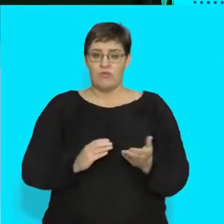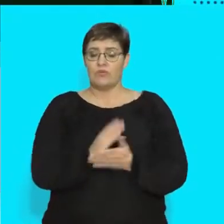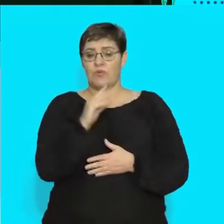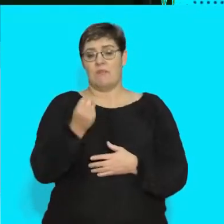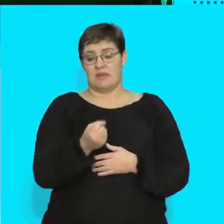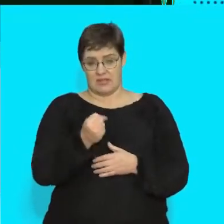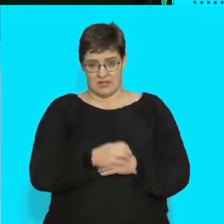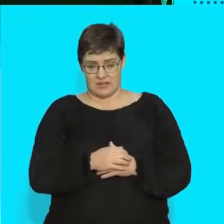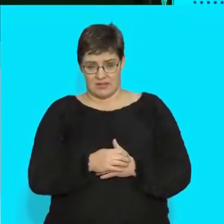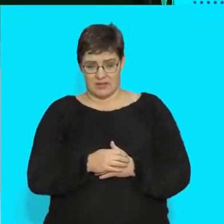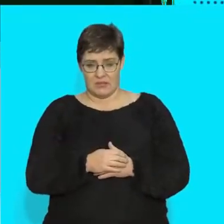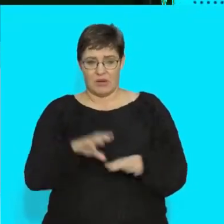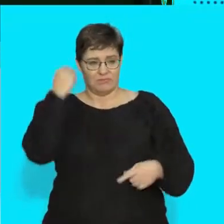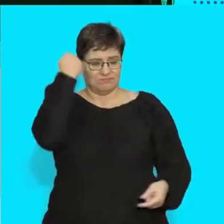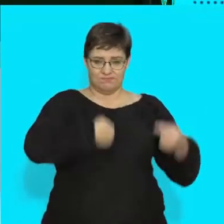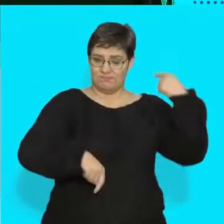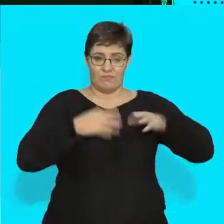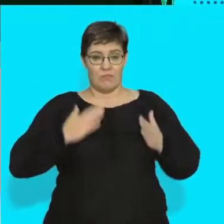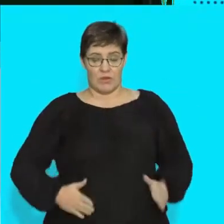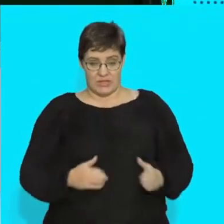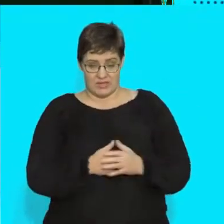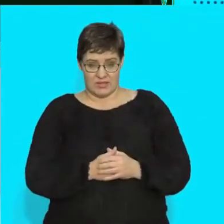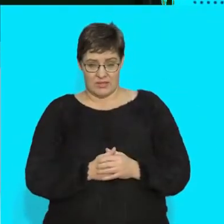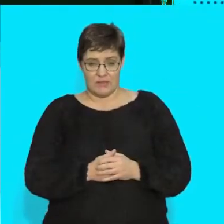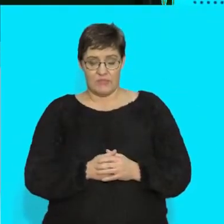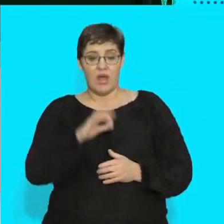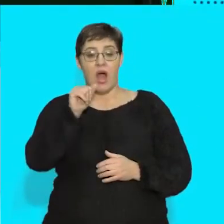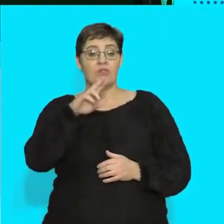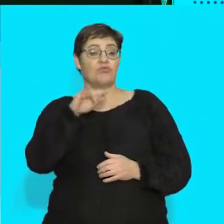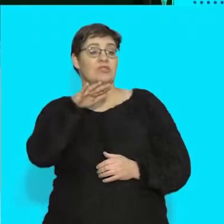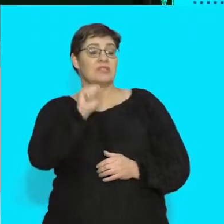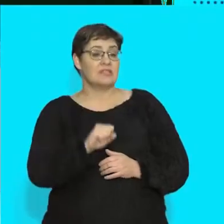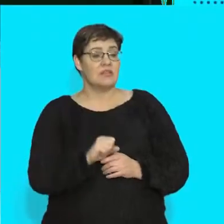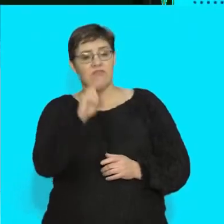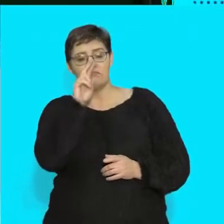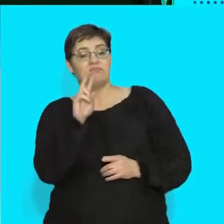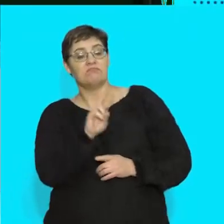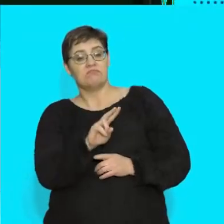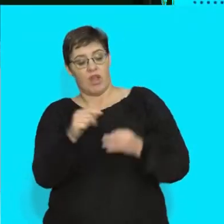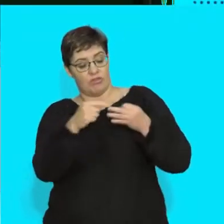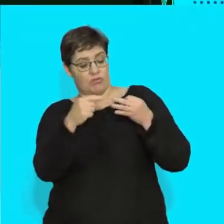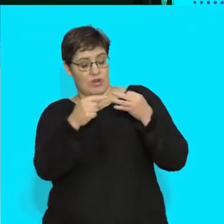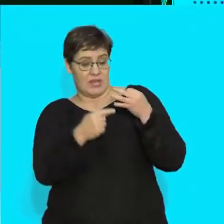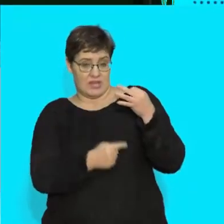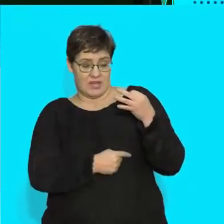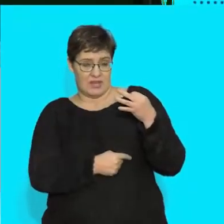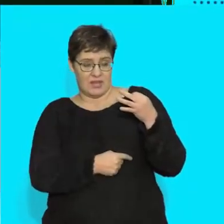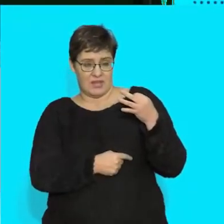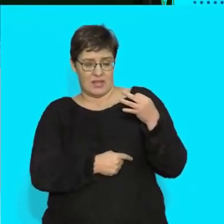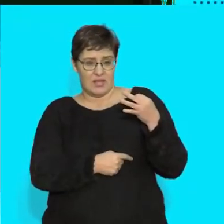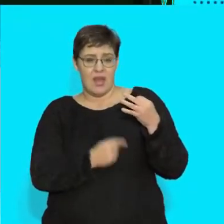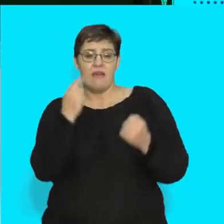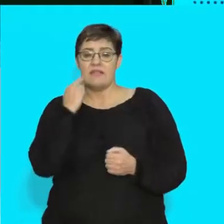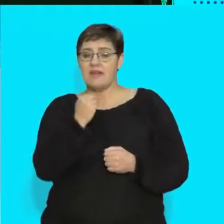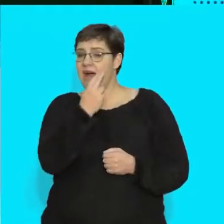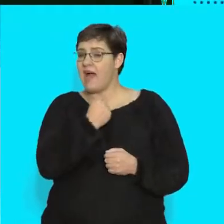Muscles. To move the blood around the body. So an artery, all right, so when we're looking at those 3 layers, it's got the